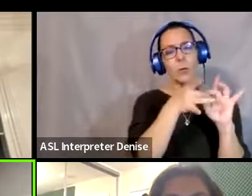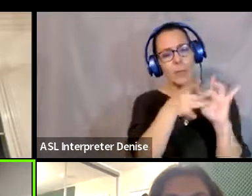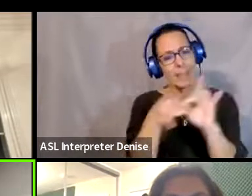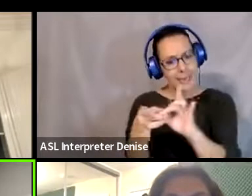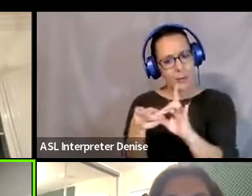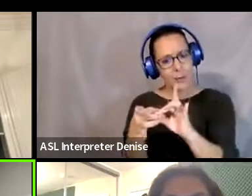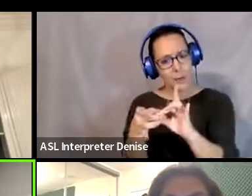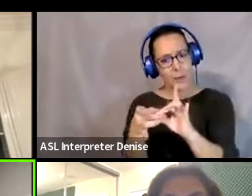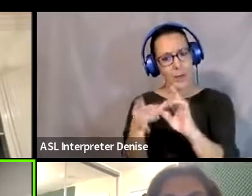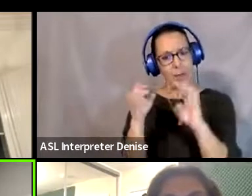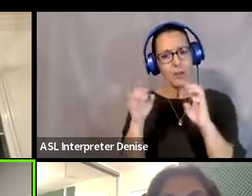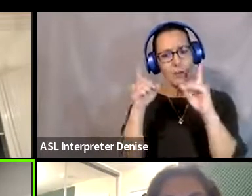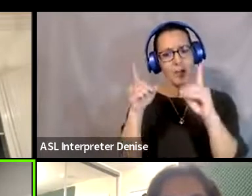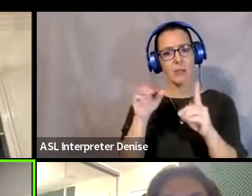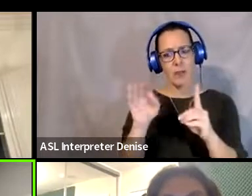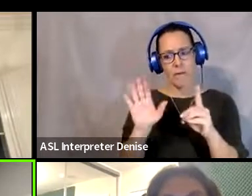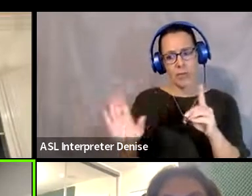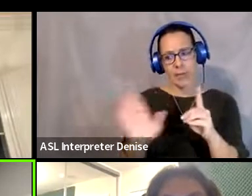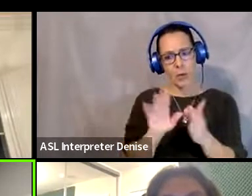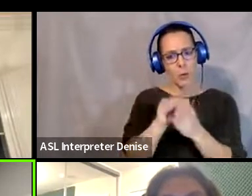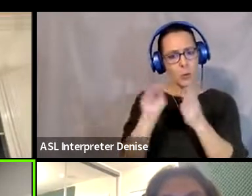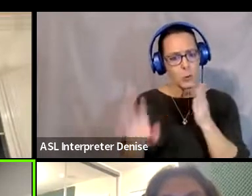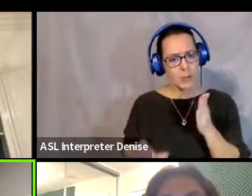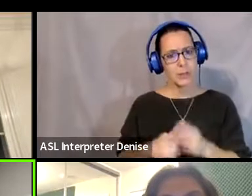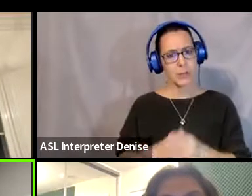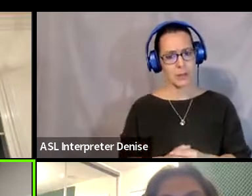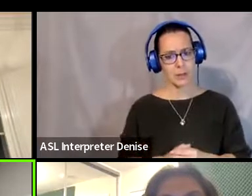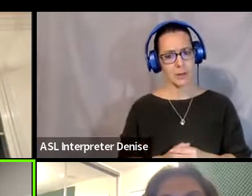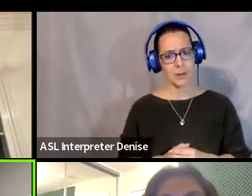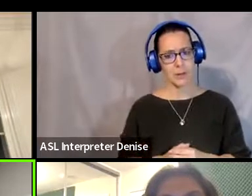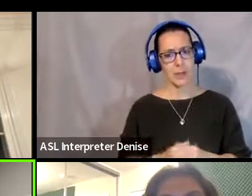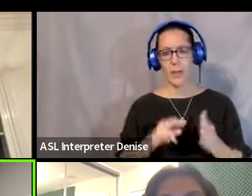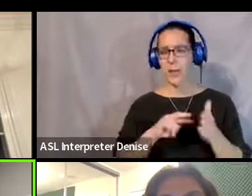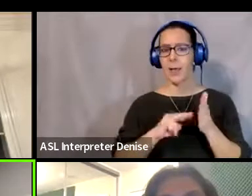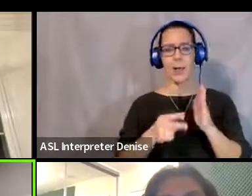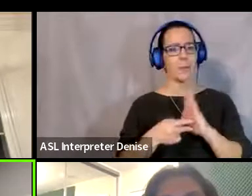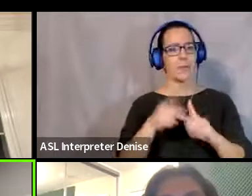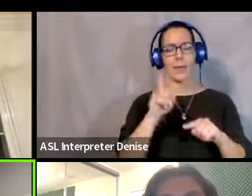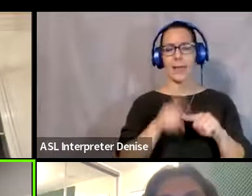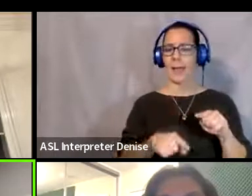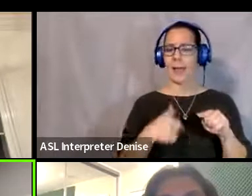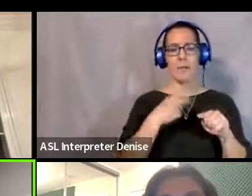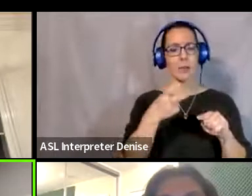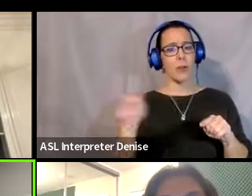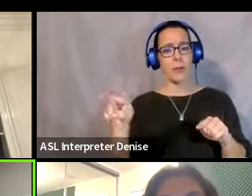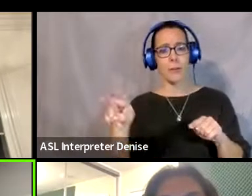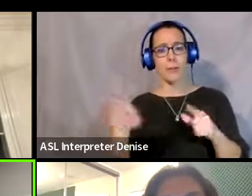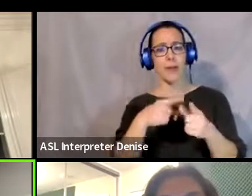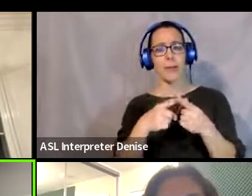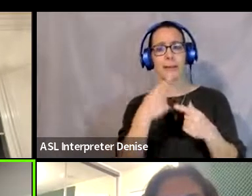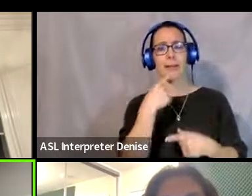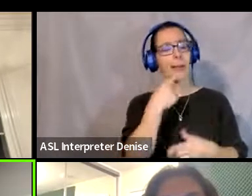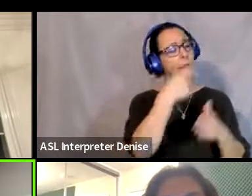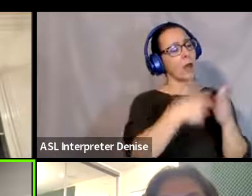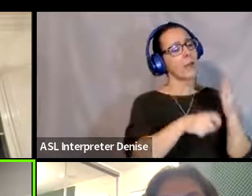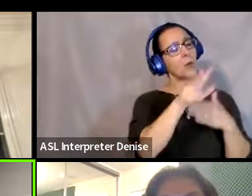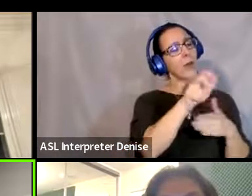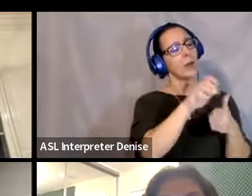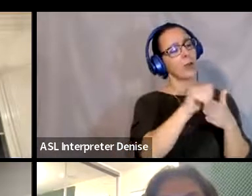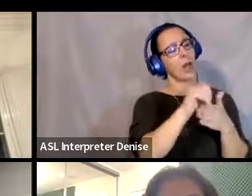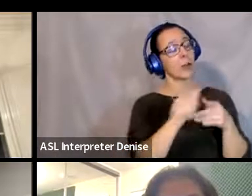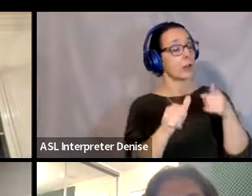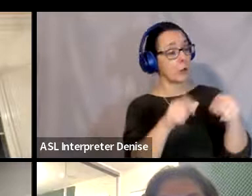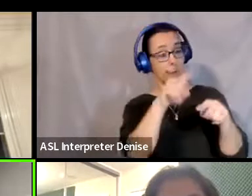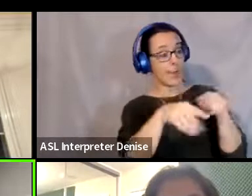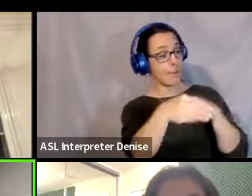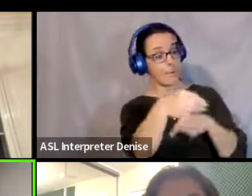the education of their students. So you can't organize a trip and then say it costs $300. You don't pay, you